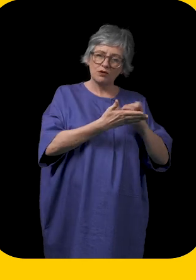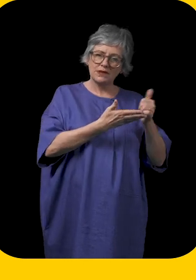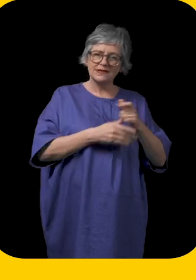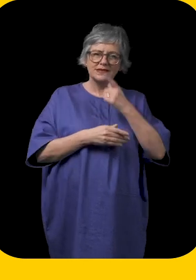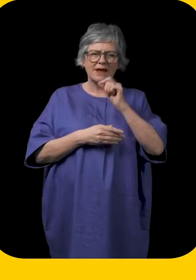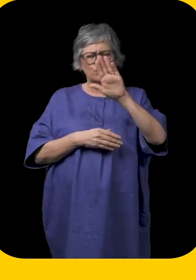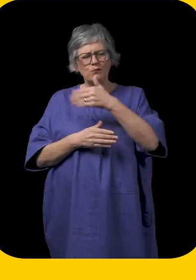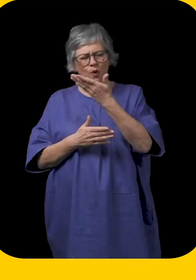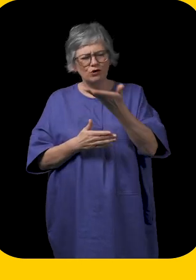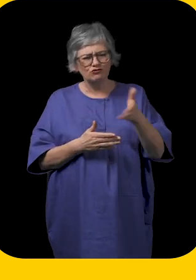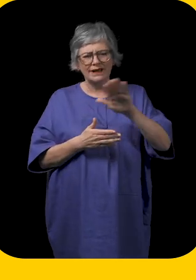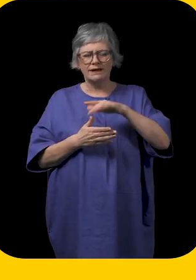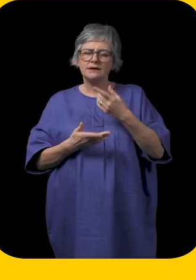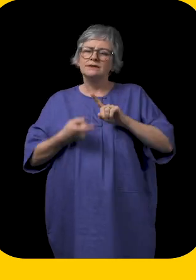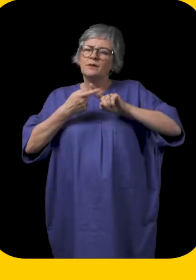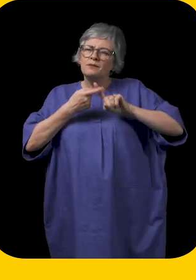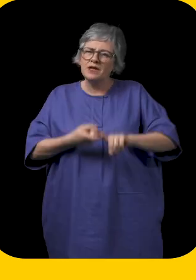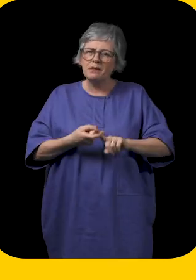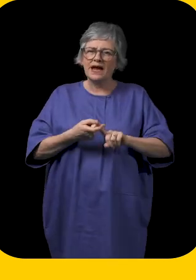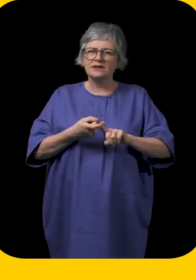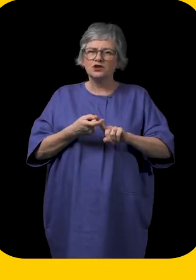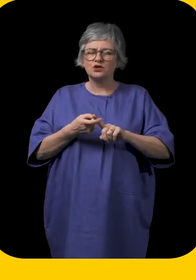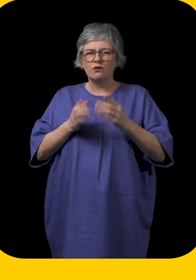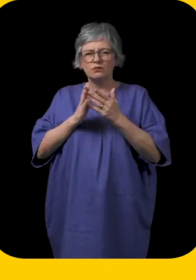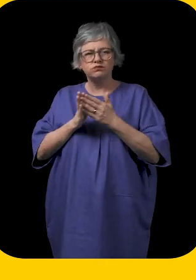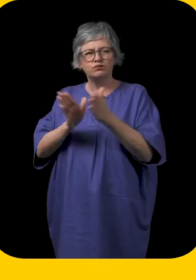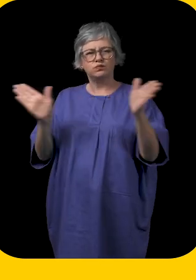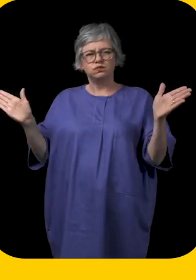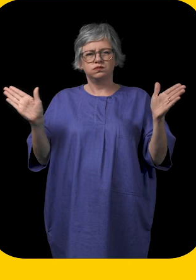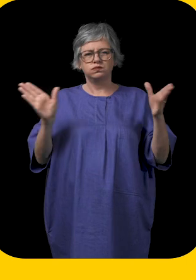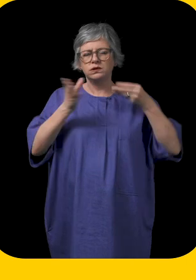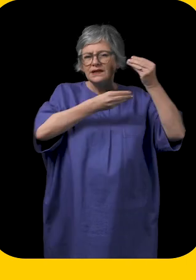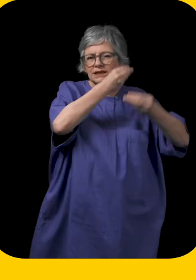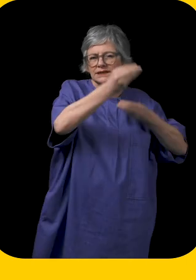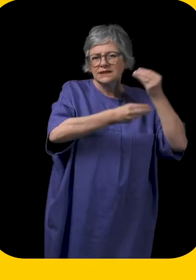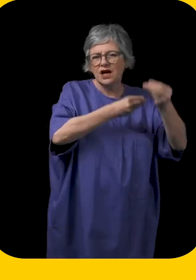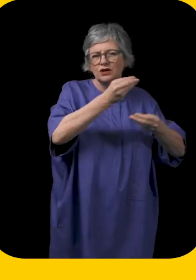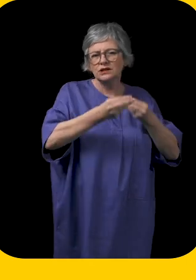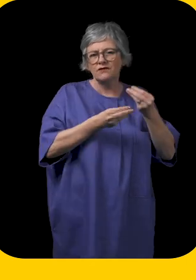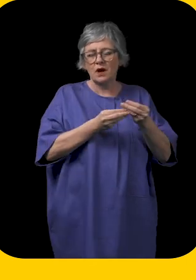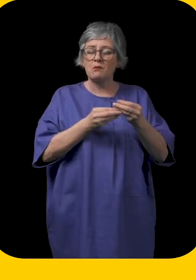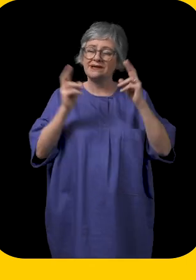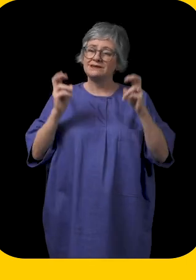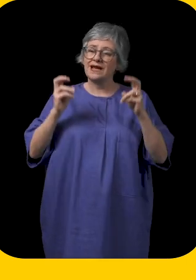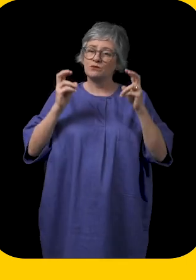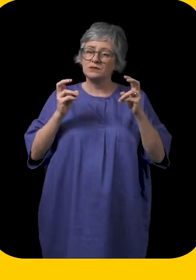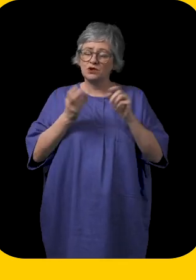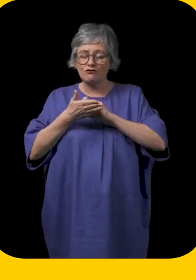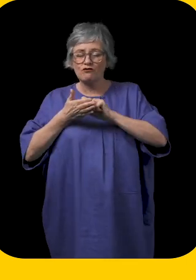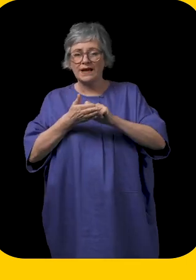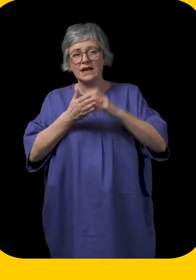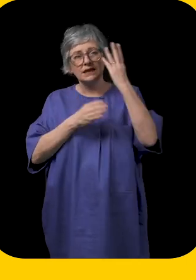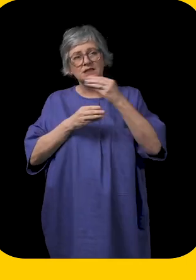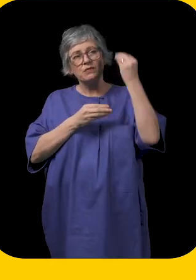gets published. You know, it just, especially with poetry, it really just depends on the wider narrative that you then bring into a collection. But in terms of writing